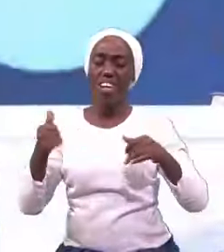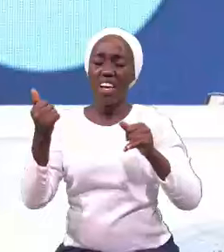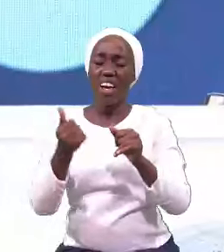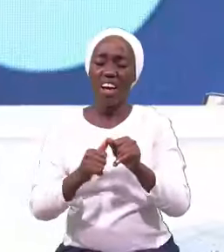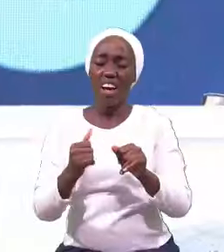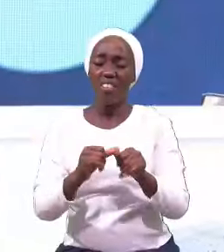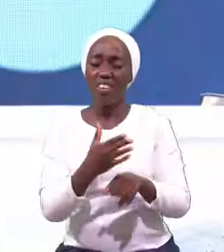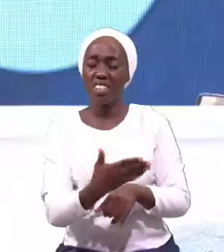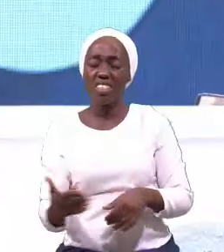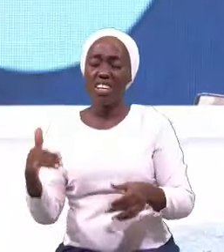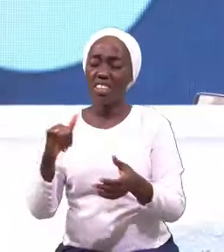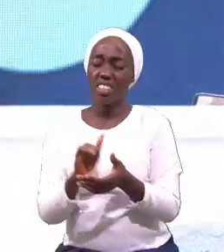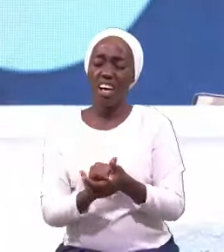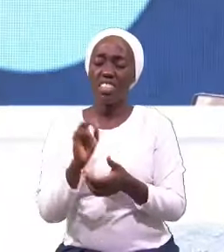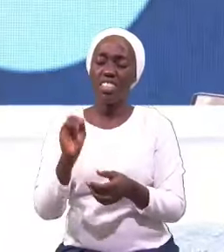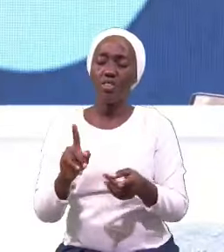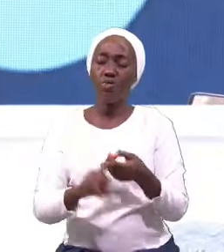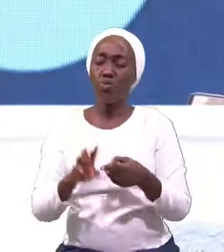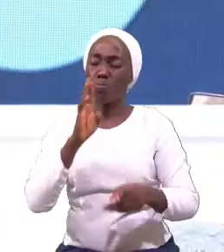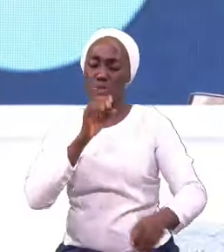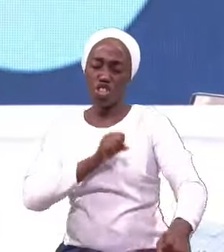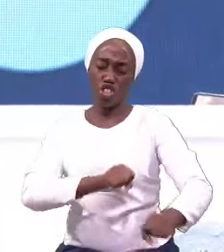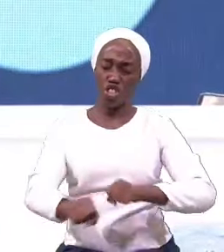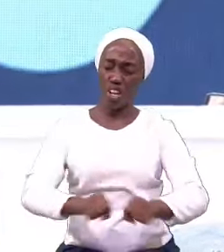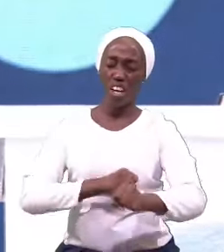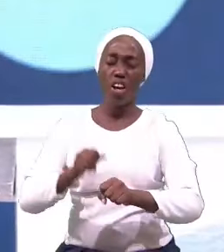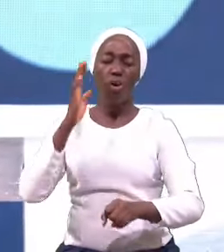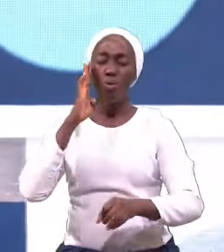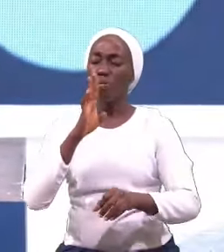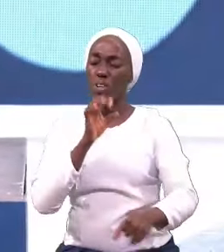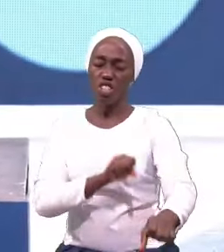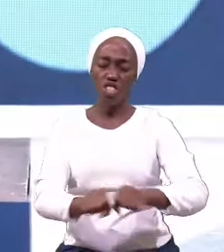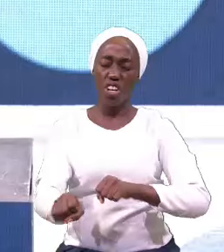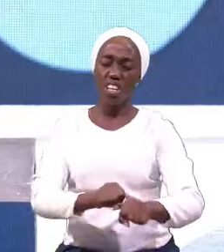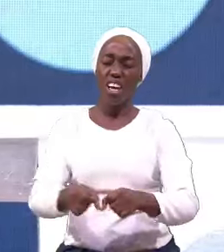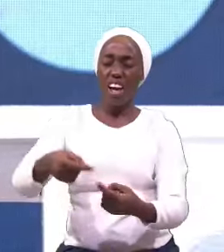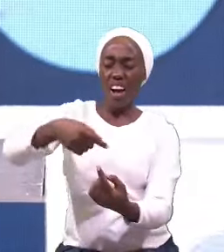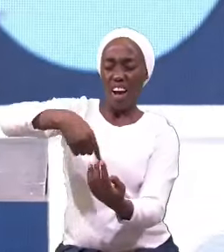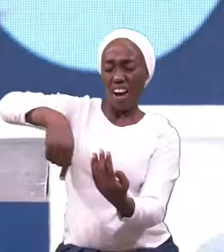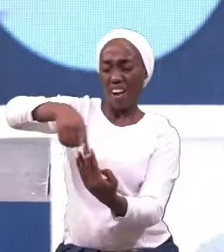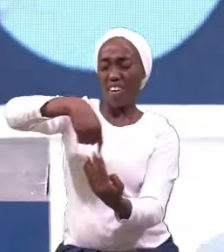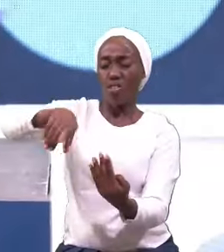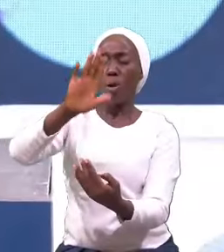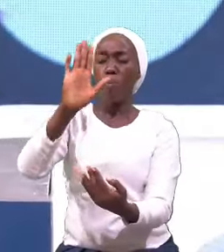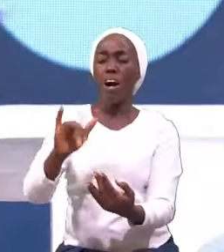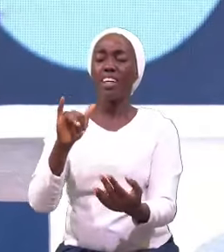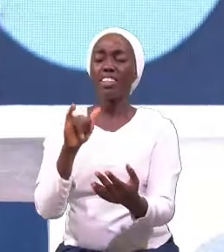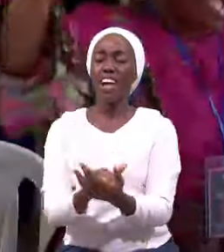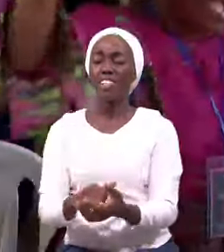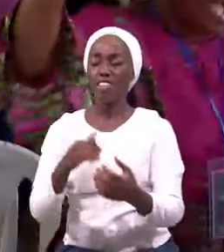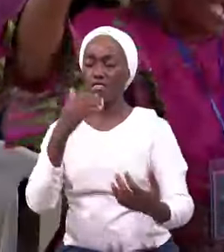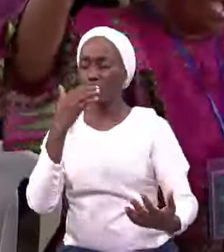Everything that needs to be shaken will be shaken around you by that dynamite in